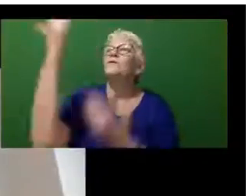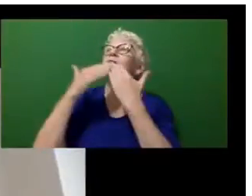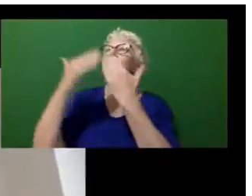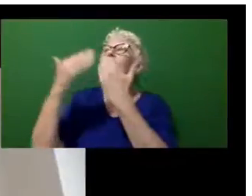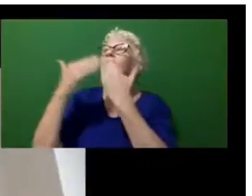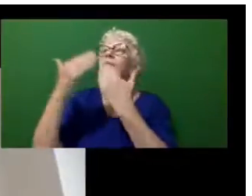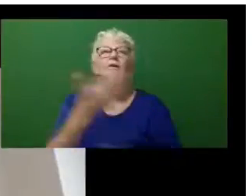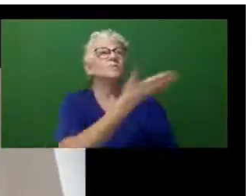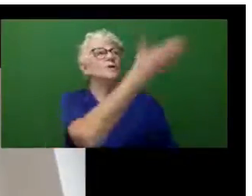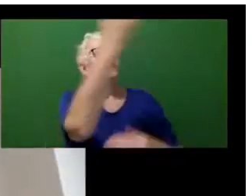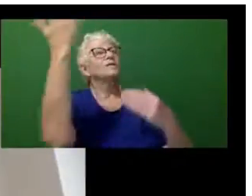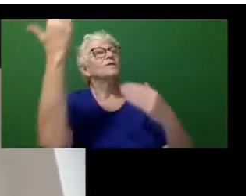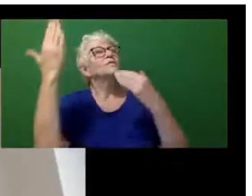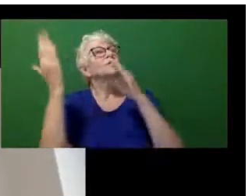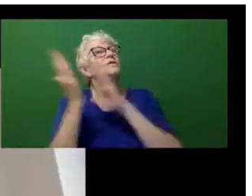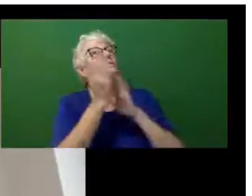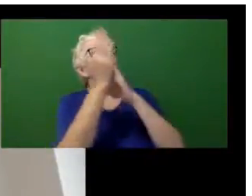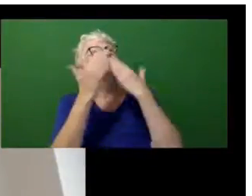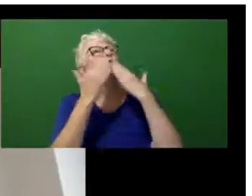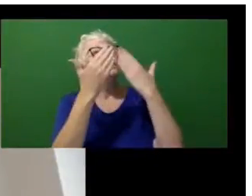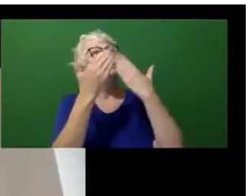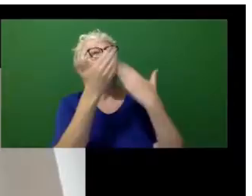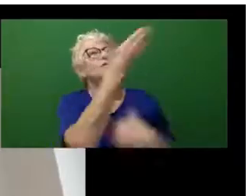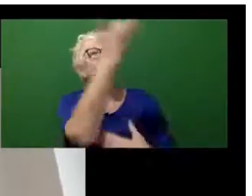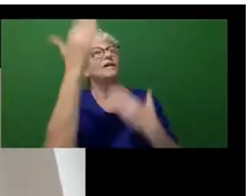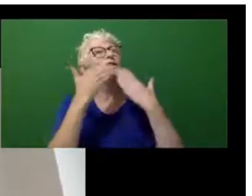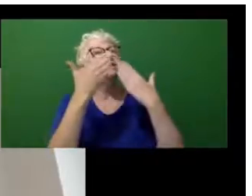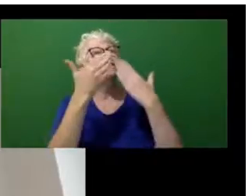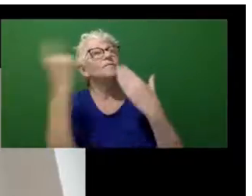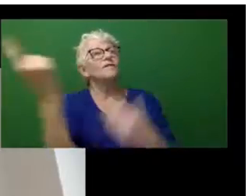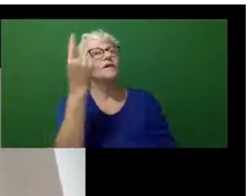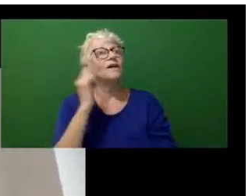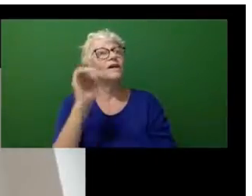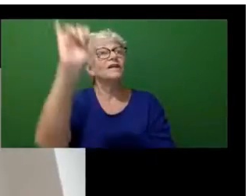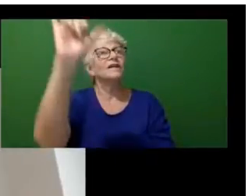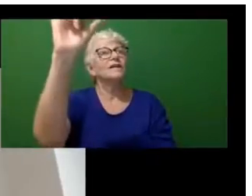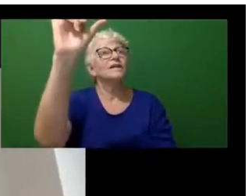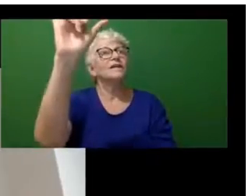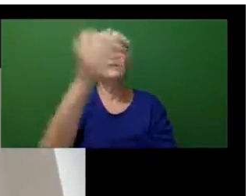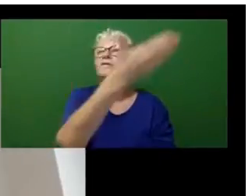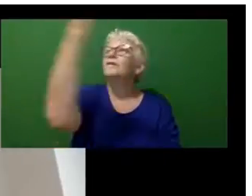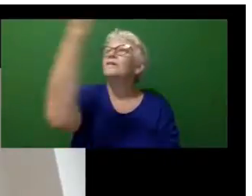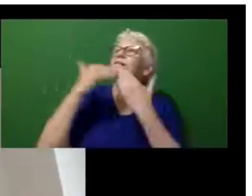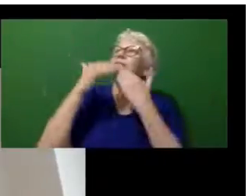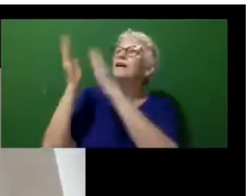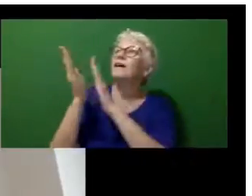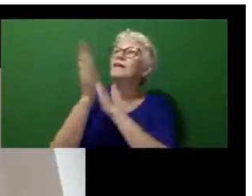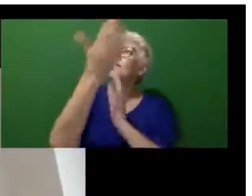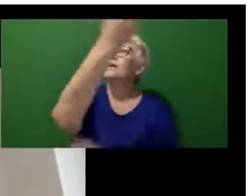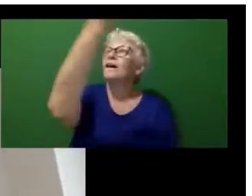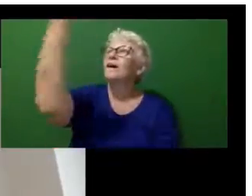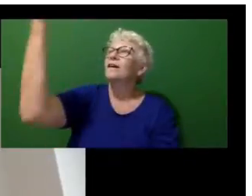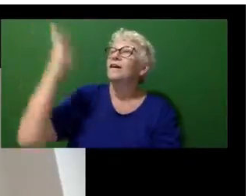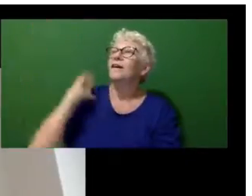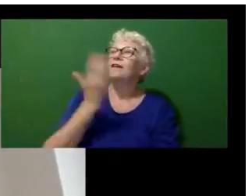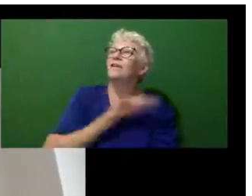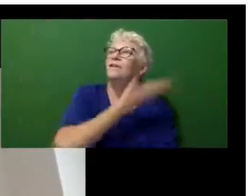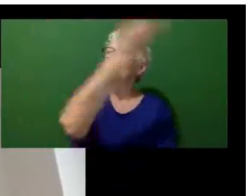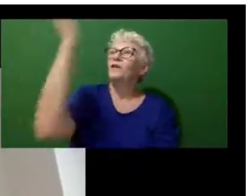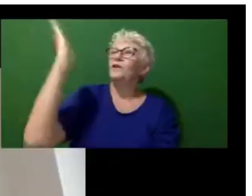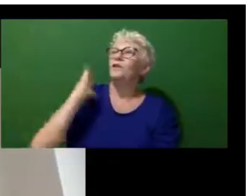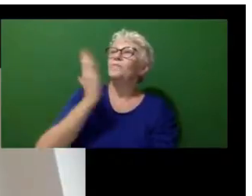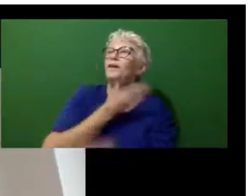Baruch et Adonai Hamvorach. Baruch Adonai Hamvorach Leolam Vaed. Baruch